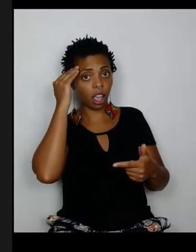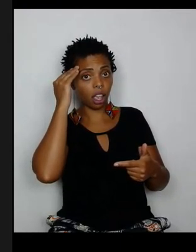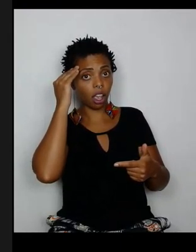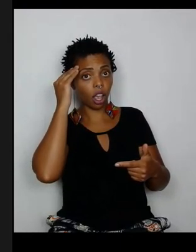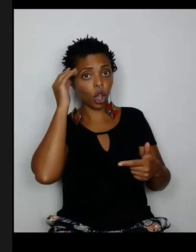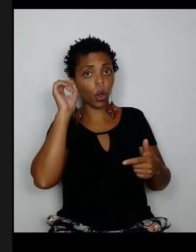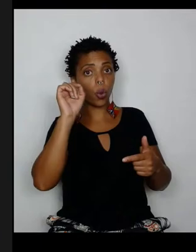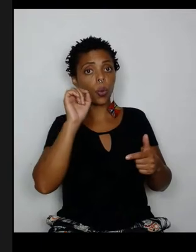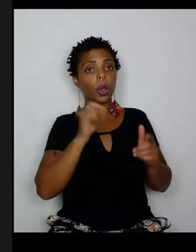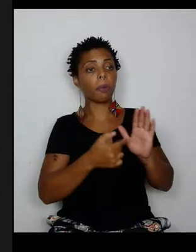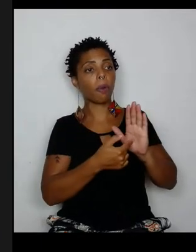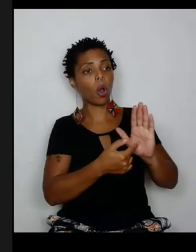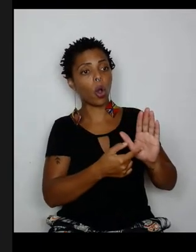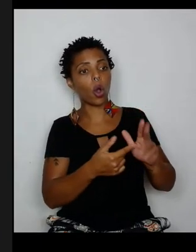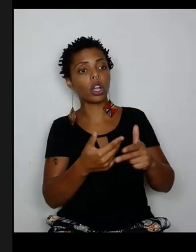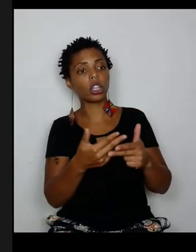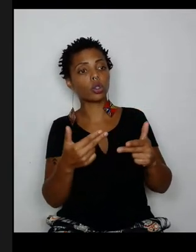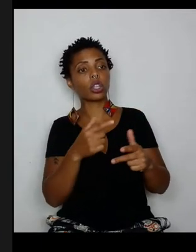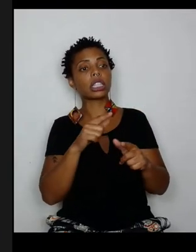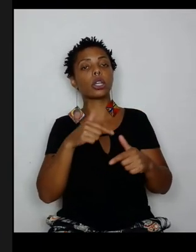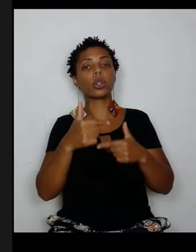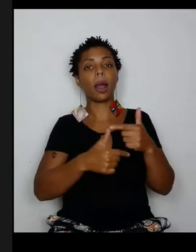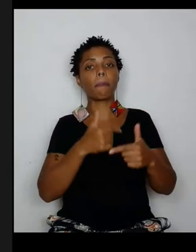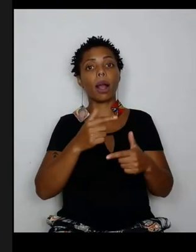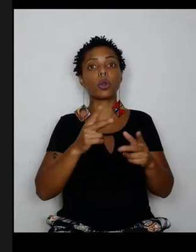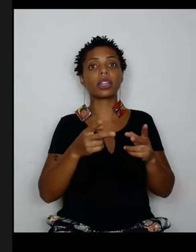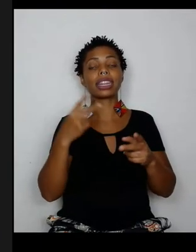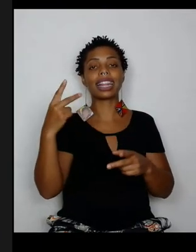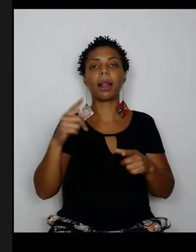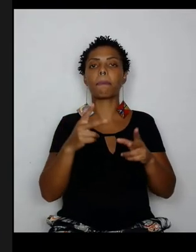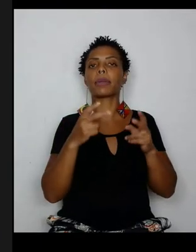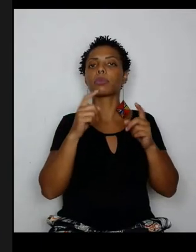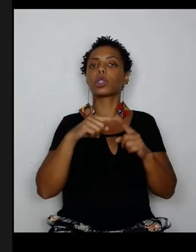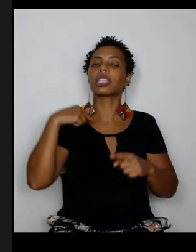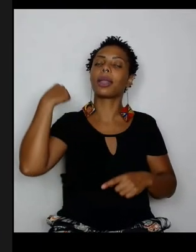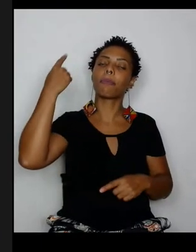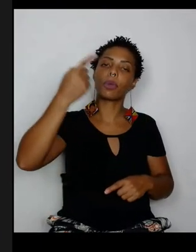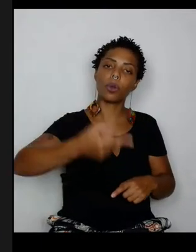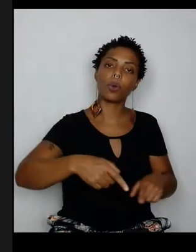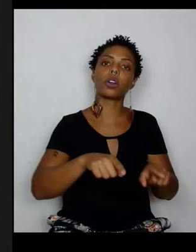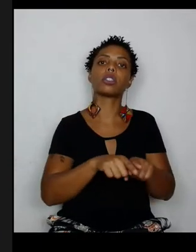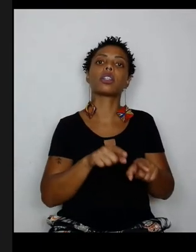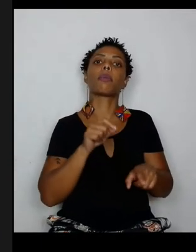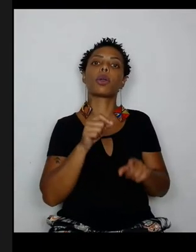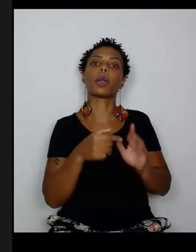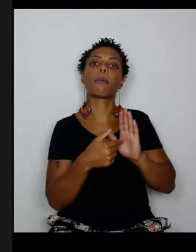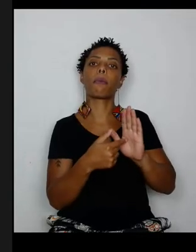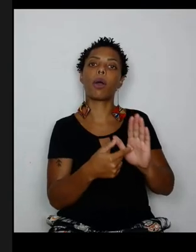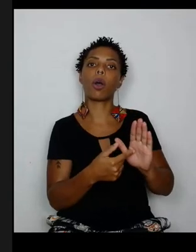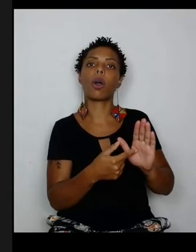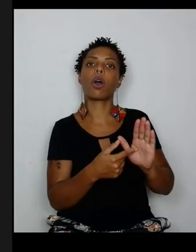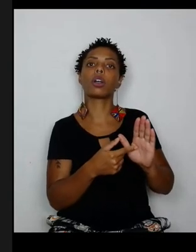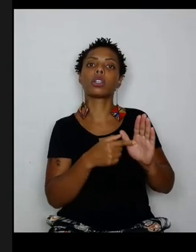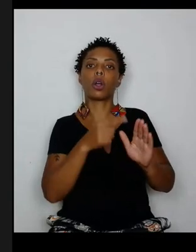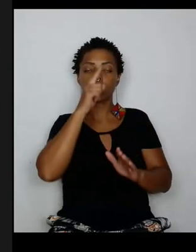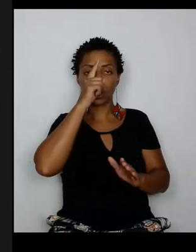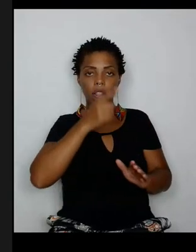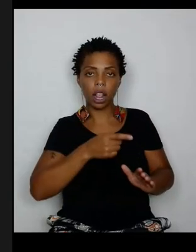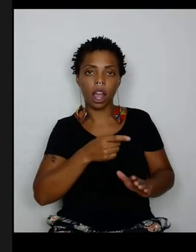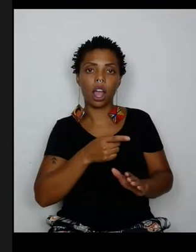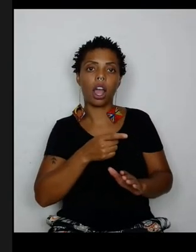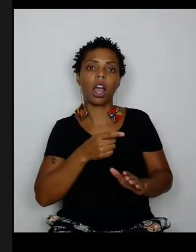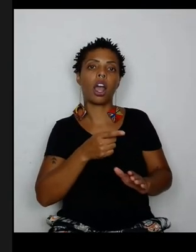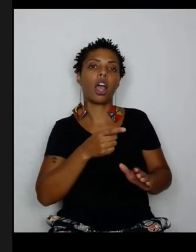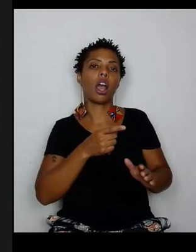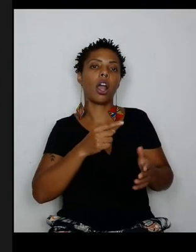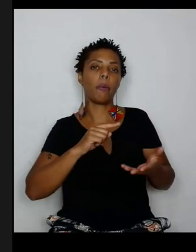uh representations from imperial authority uh those those elements that are critical of that authority elements in